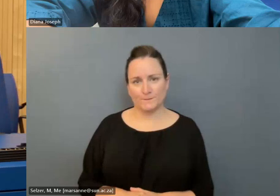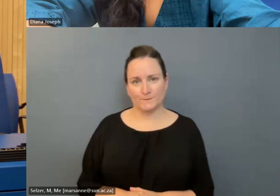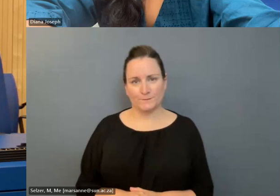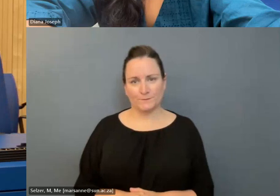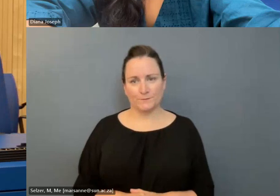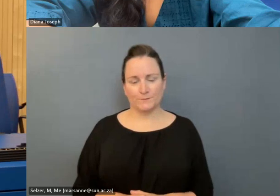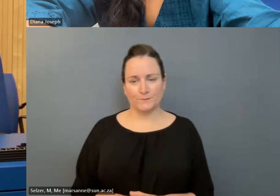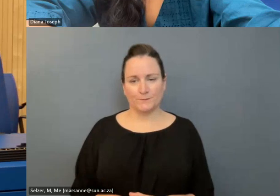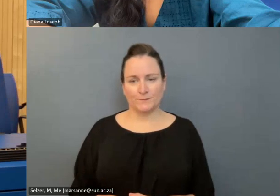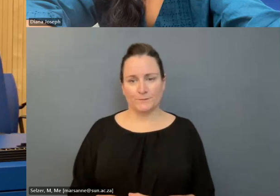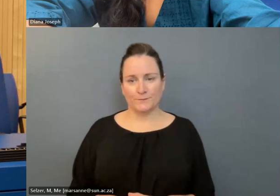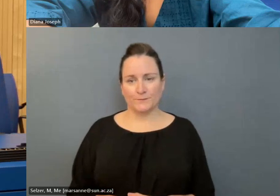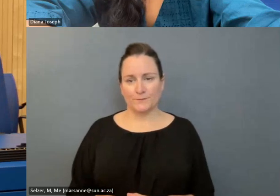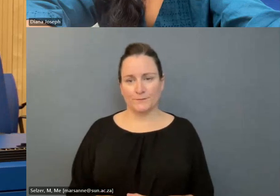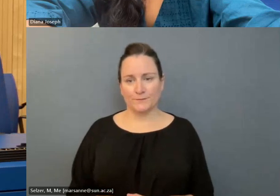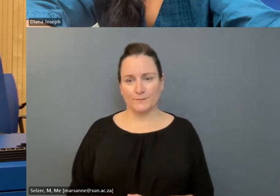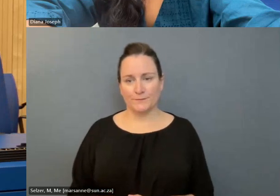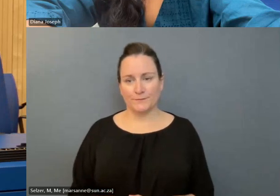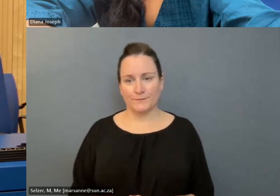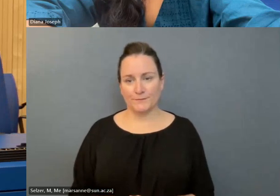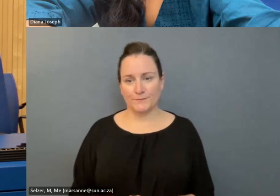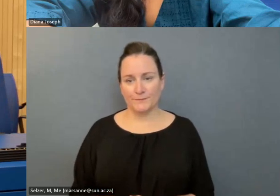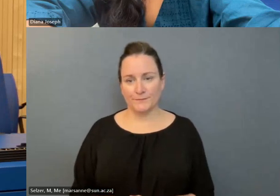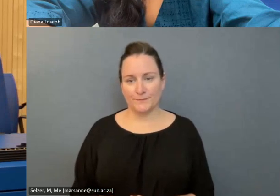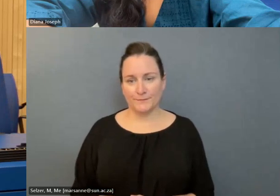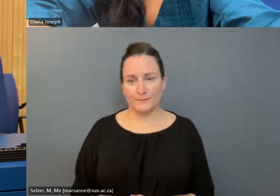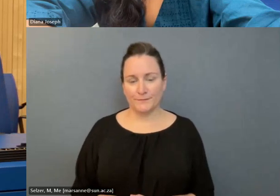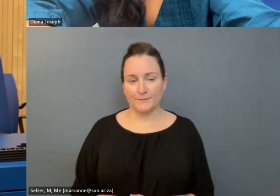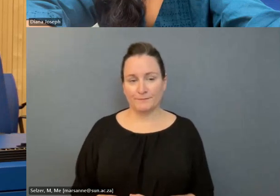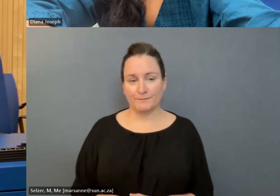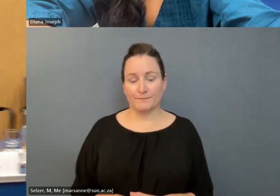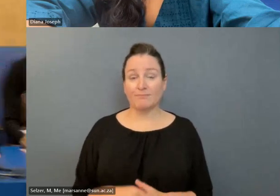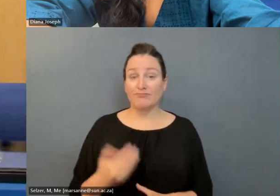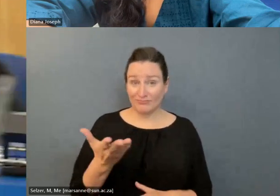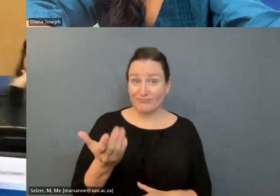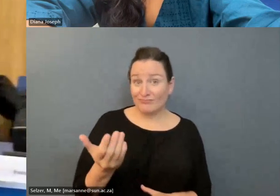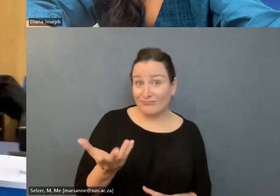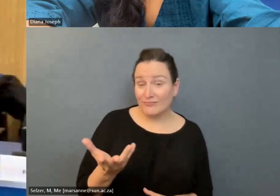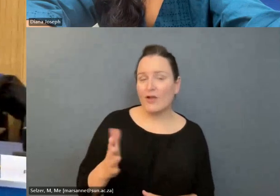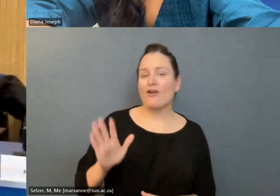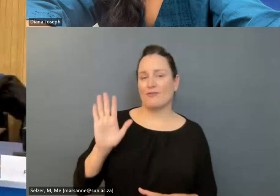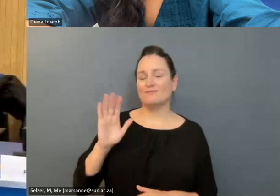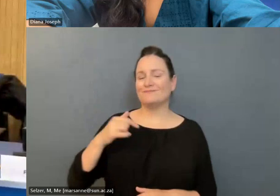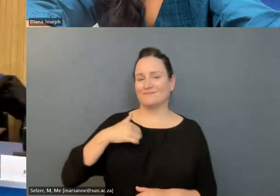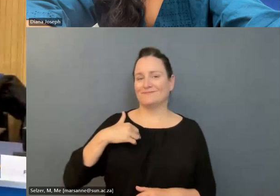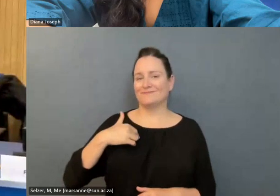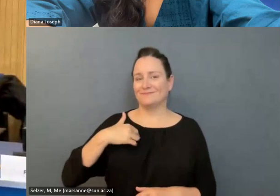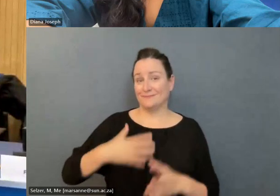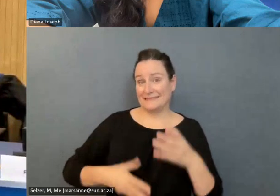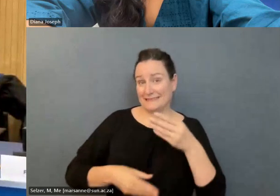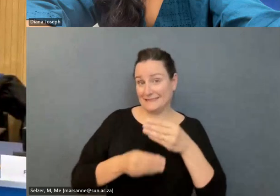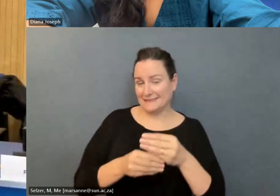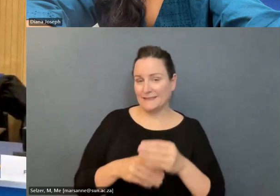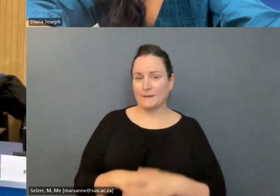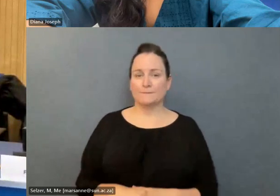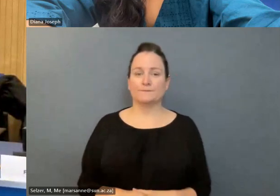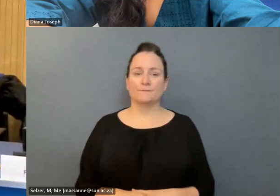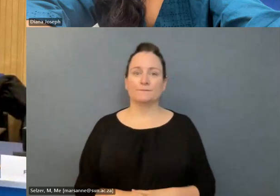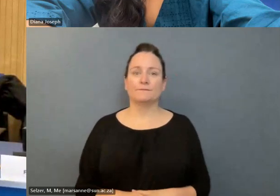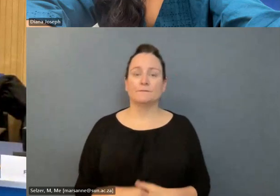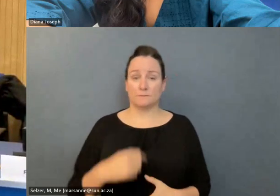Just go ahead, thank you. Okay, I'd just like to add on to it. So for us, we make IEPs for every